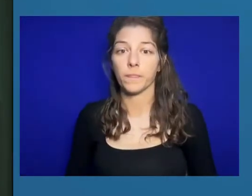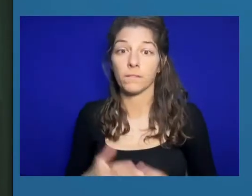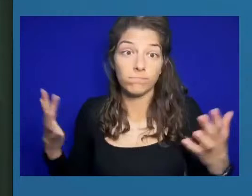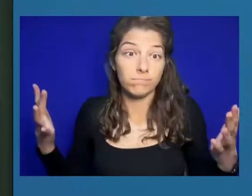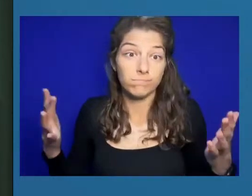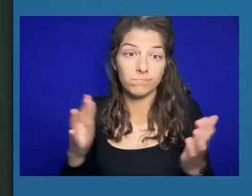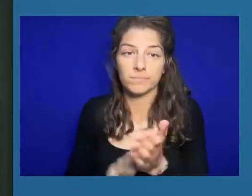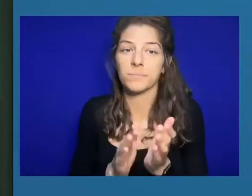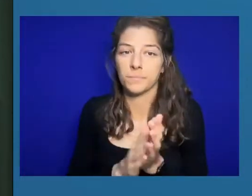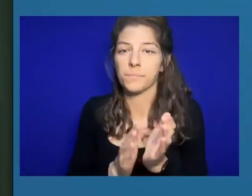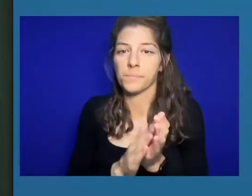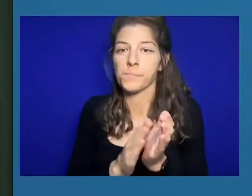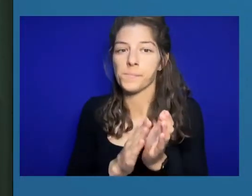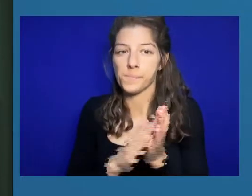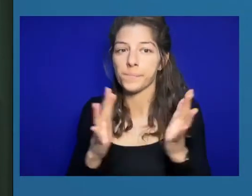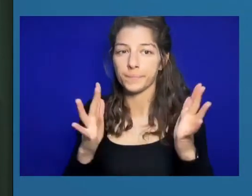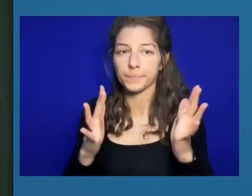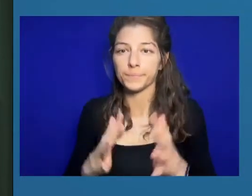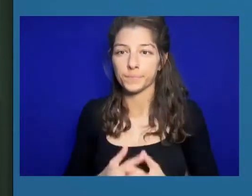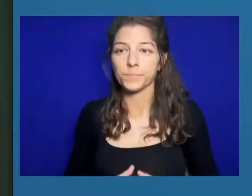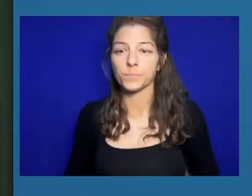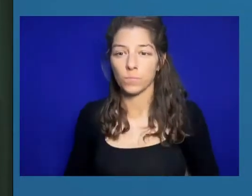that.